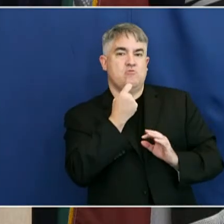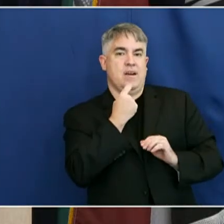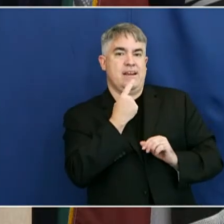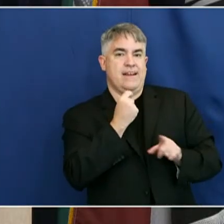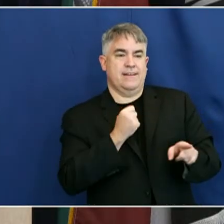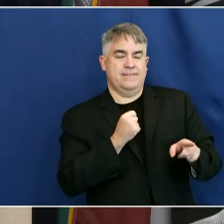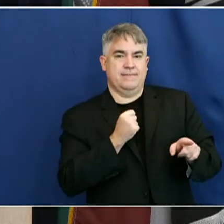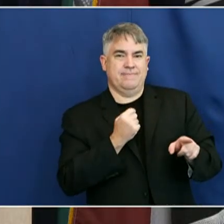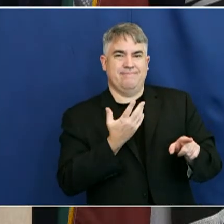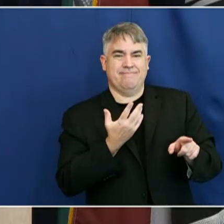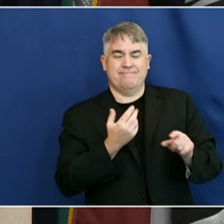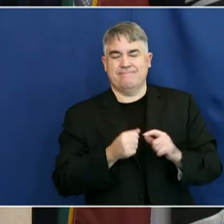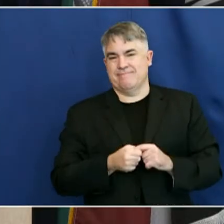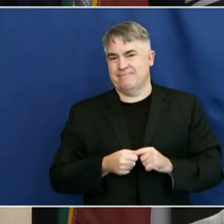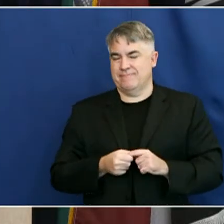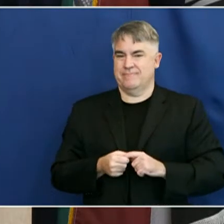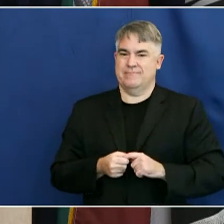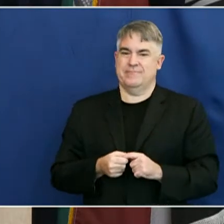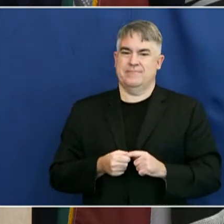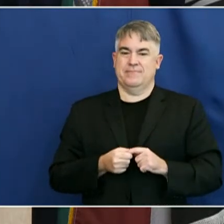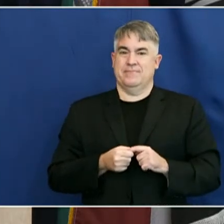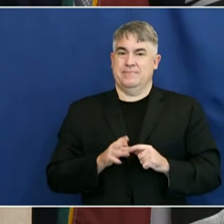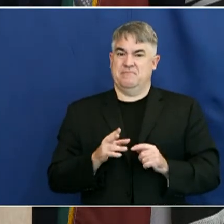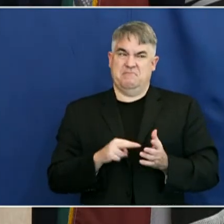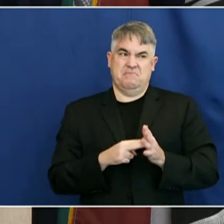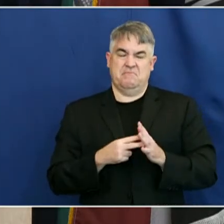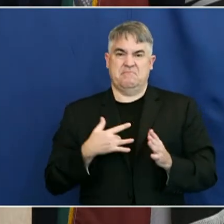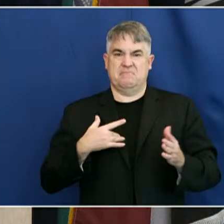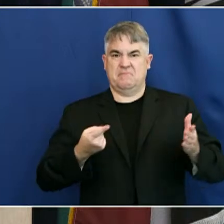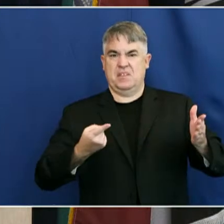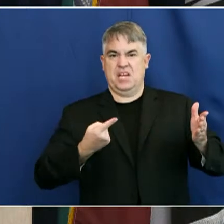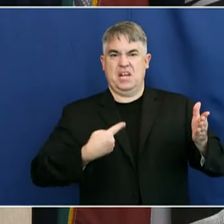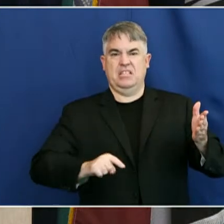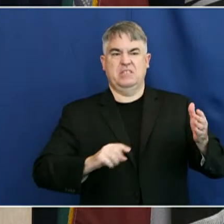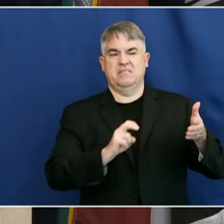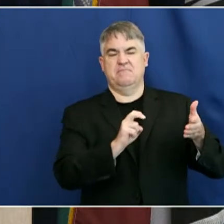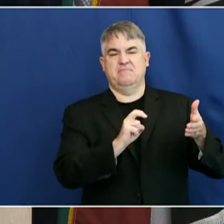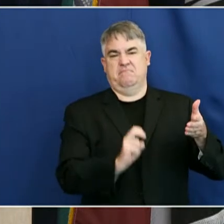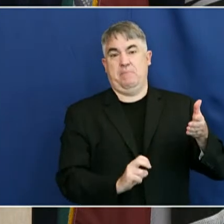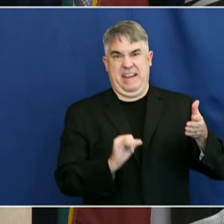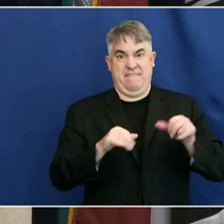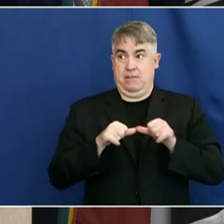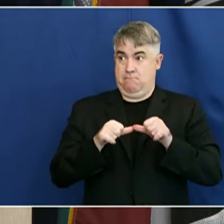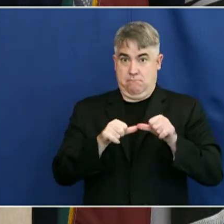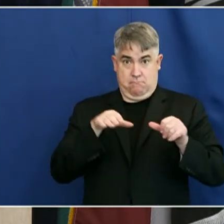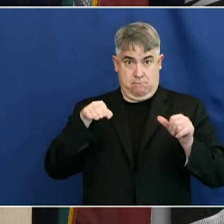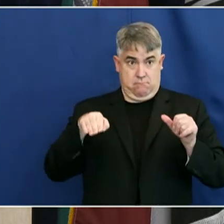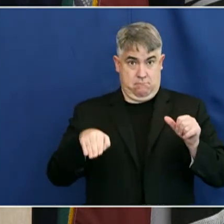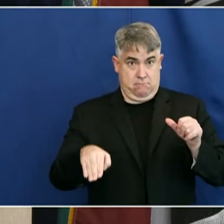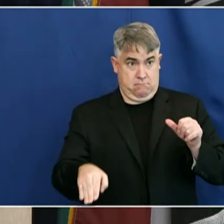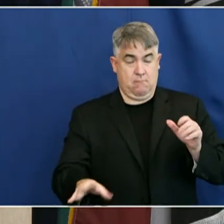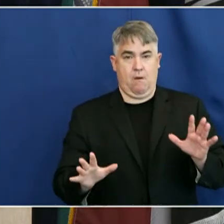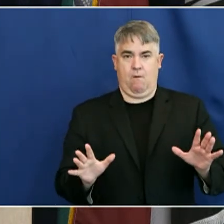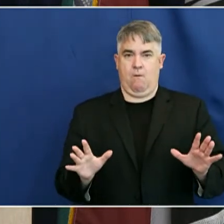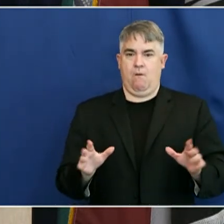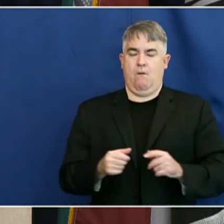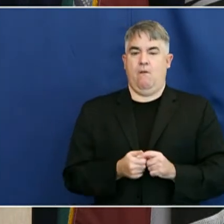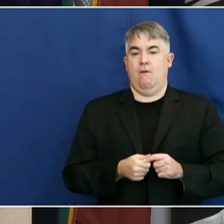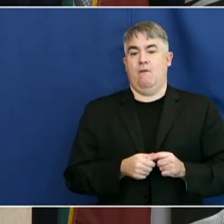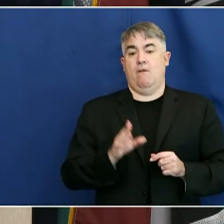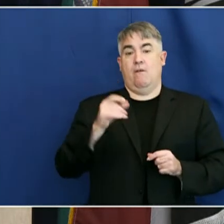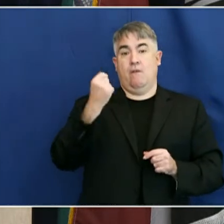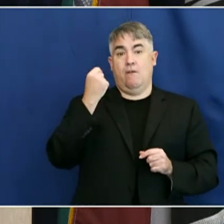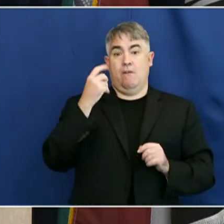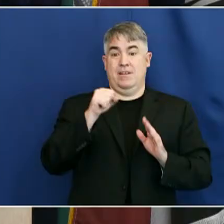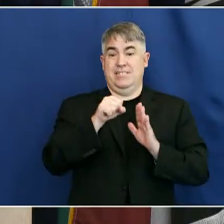tier this time next week, which we think is highly likely. One is if the state hits the measure of 2 million vaccines in